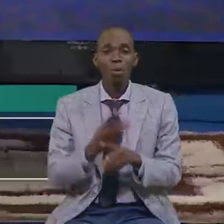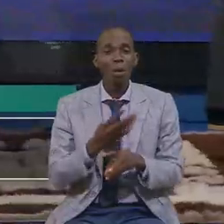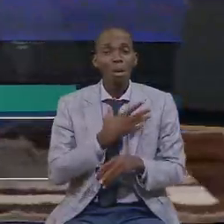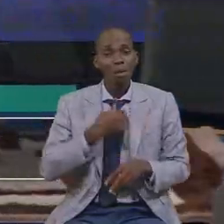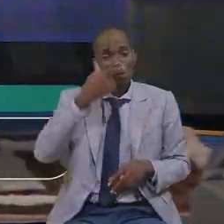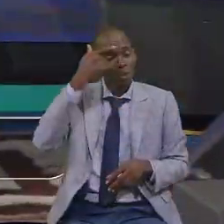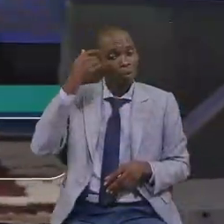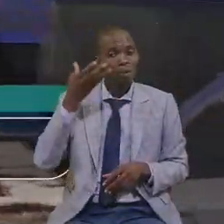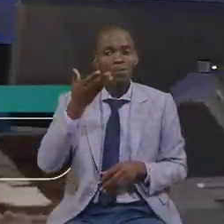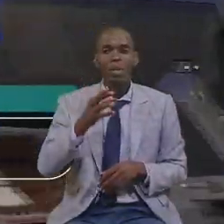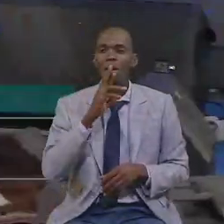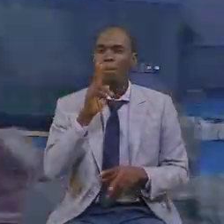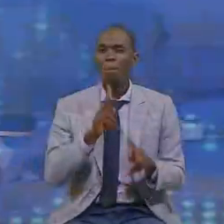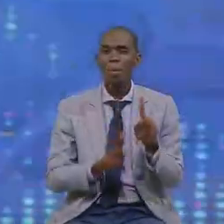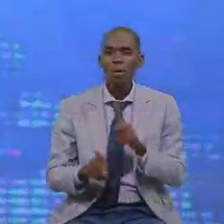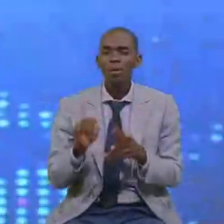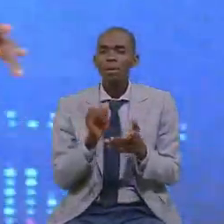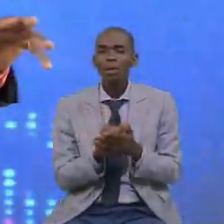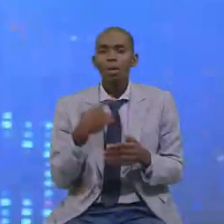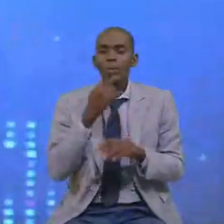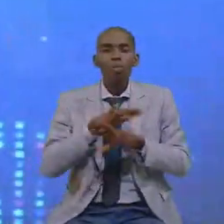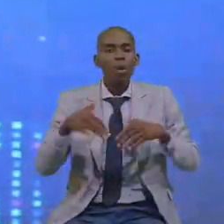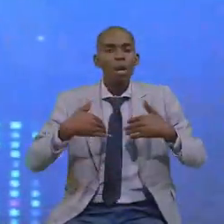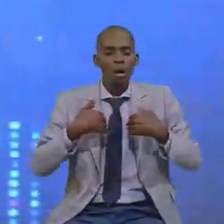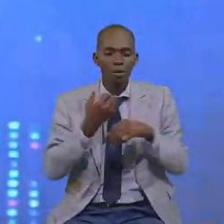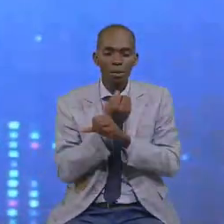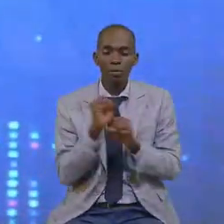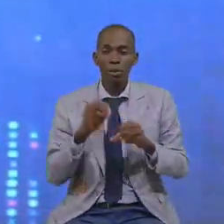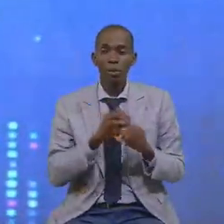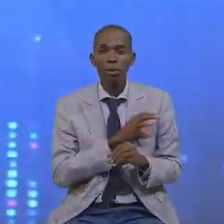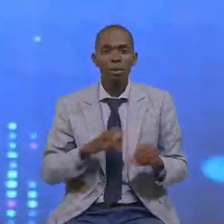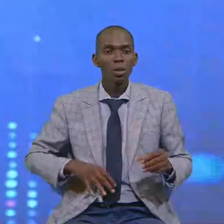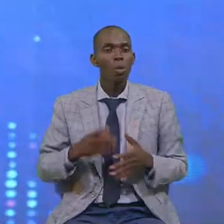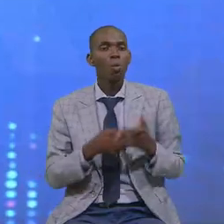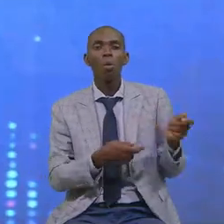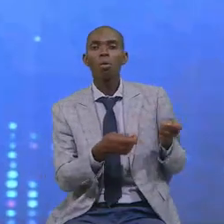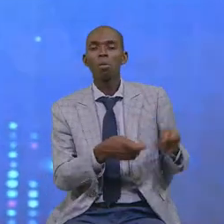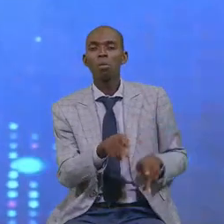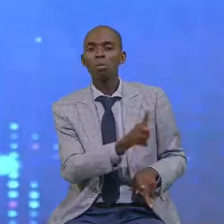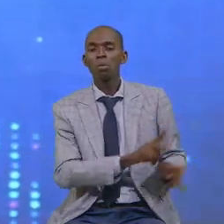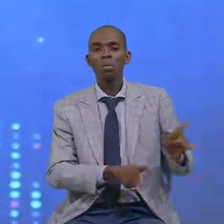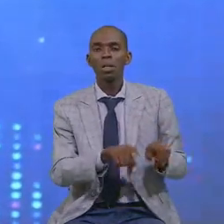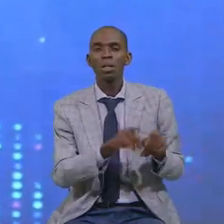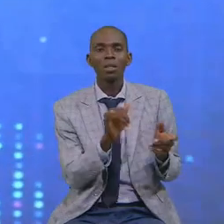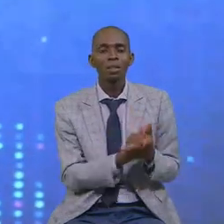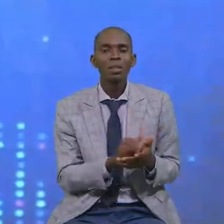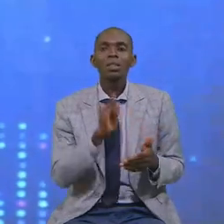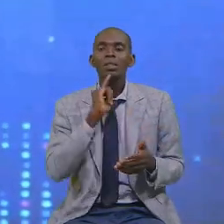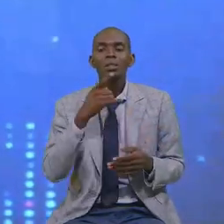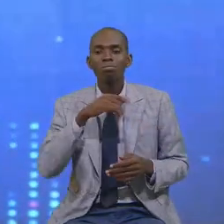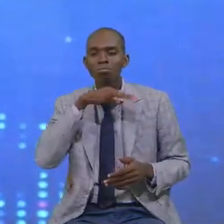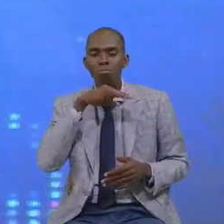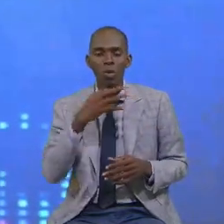are people who do not have salvation in Christ, what controls them is the corruption of the day. Number